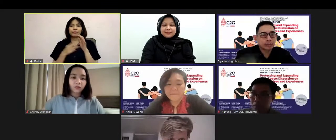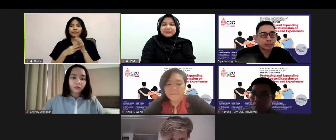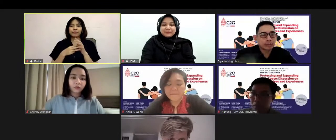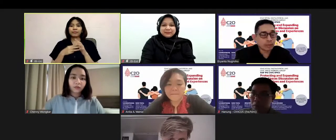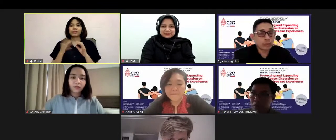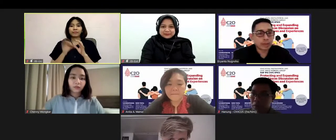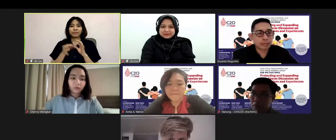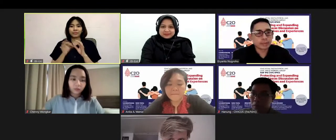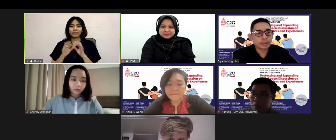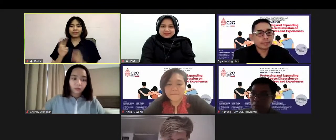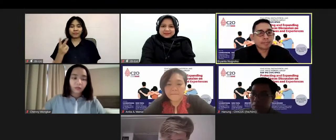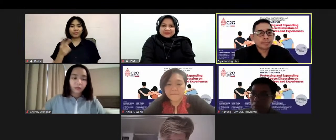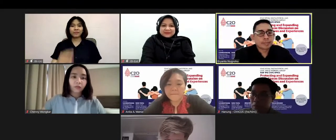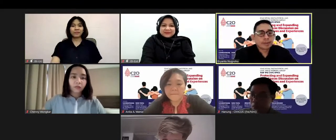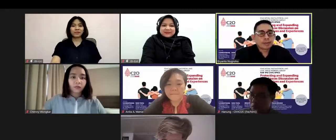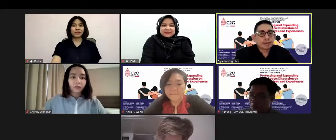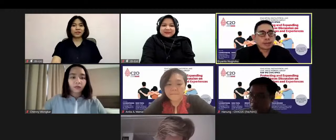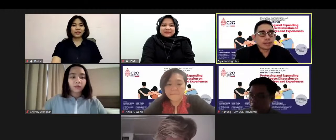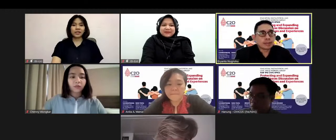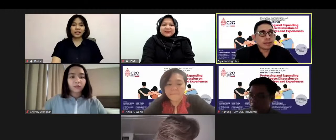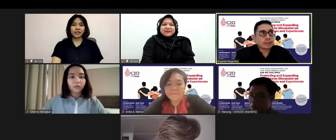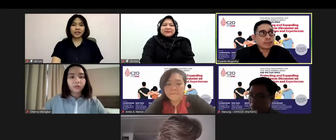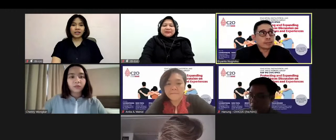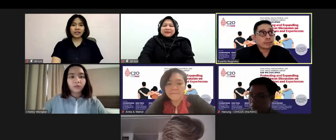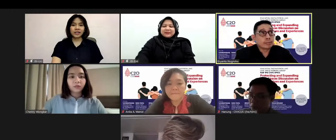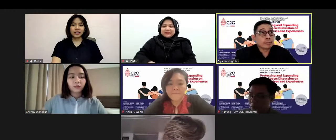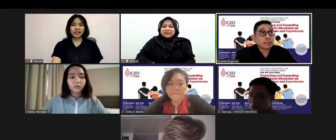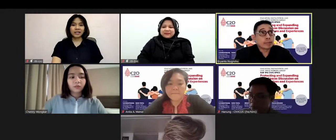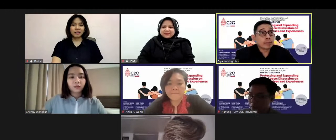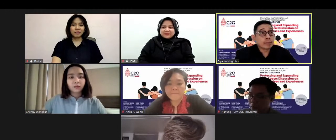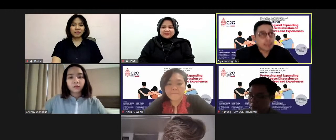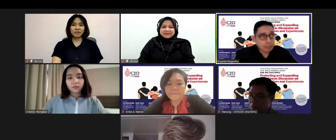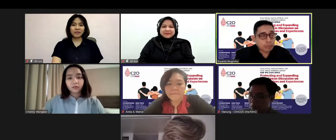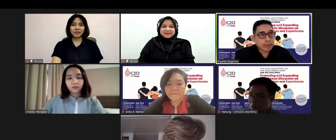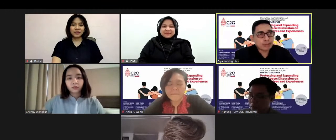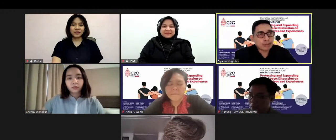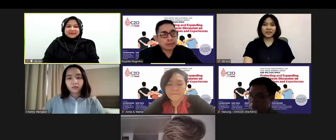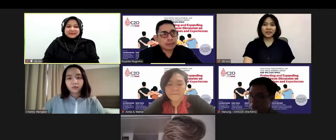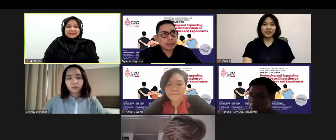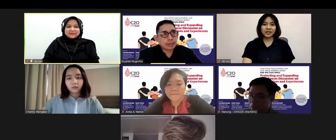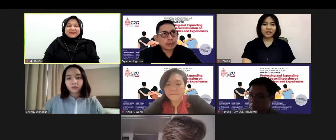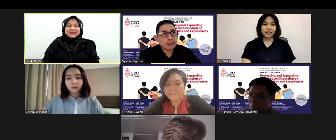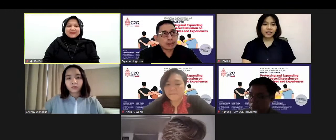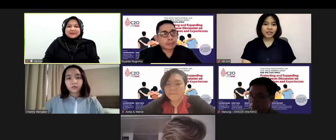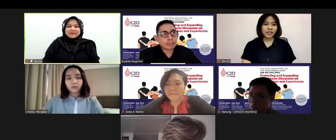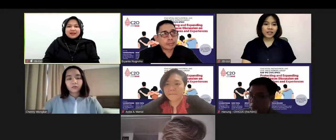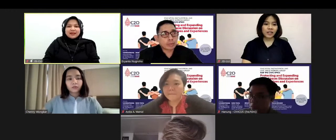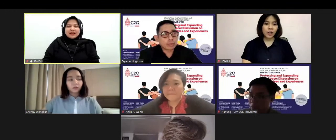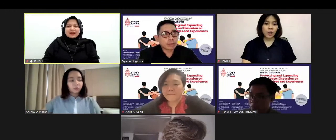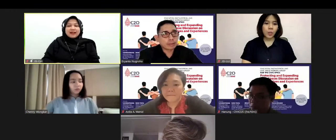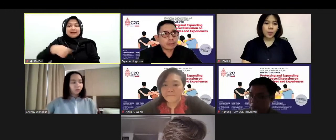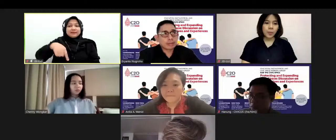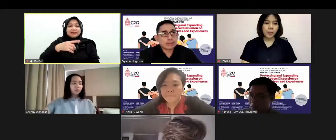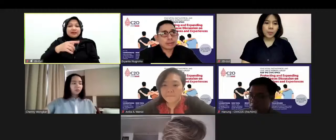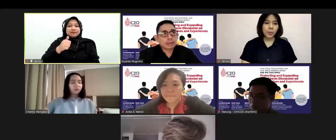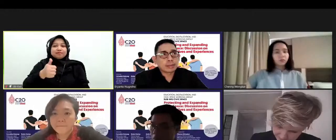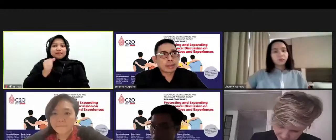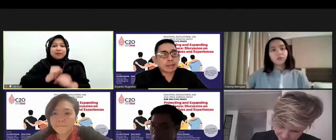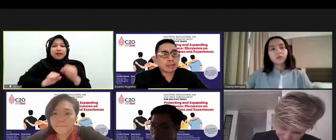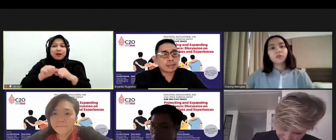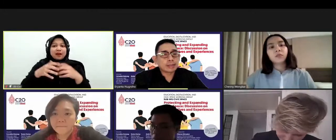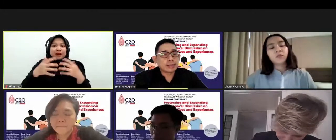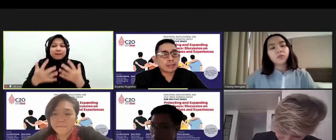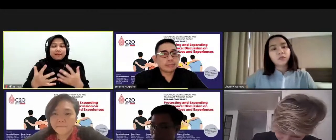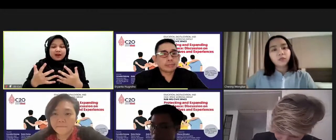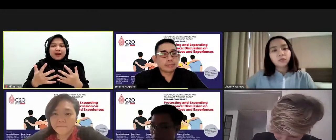the same, but we know that now it's getting more to the non-state actors. So what we can do is